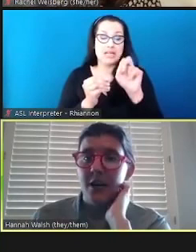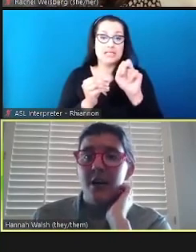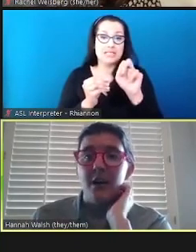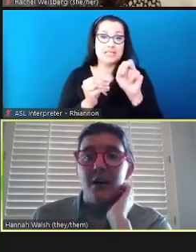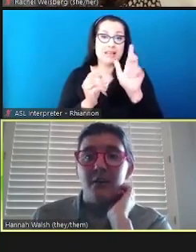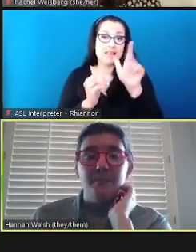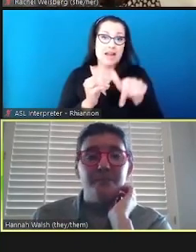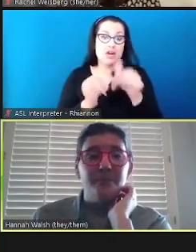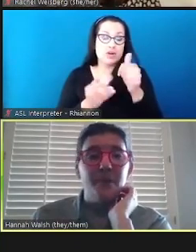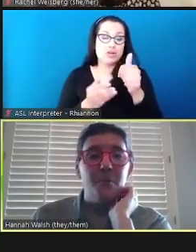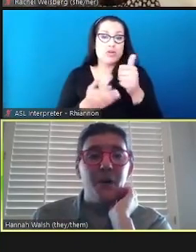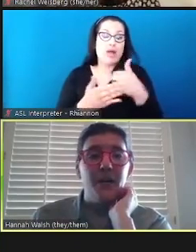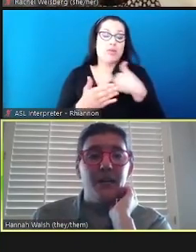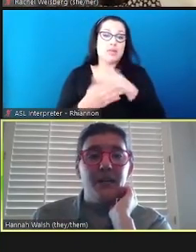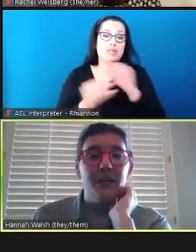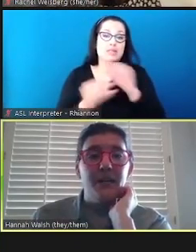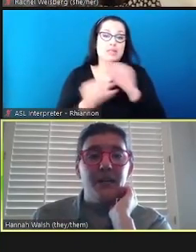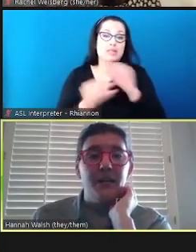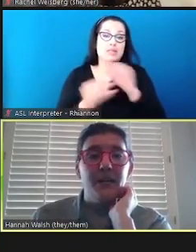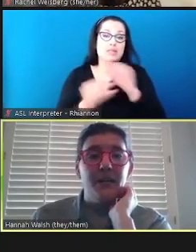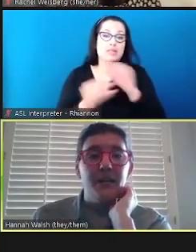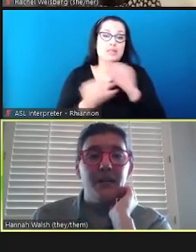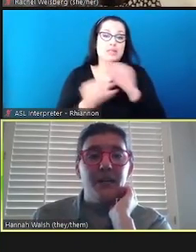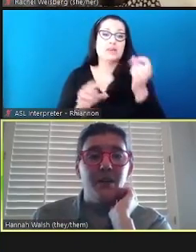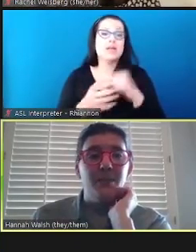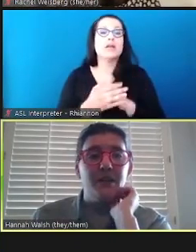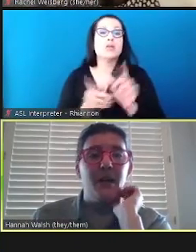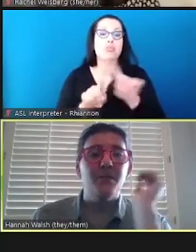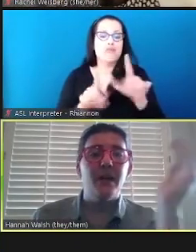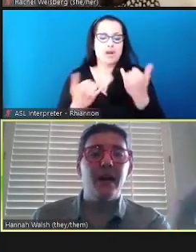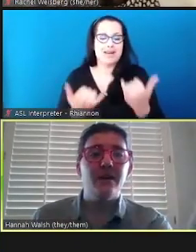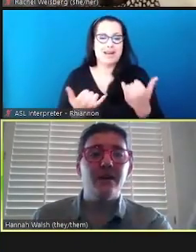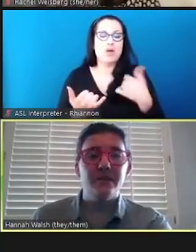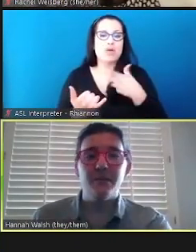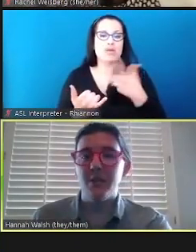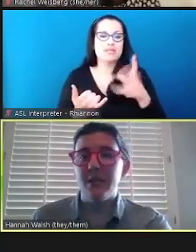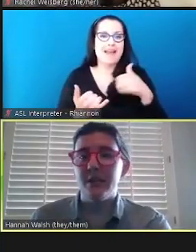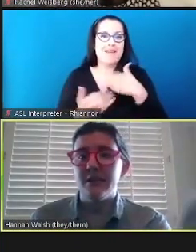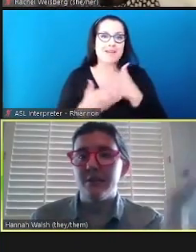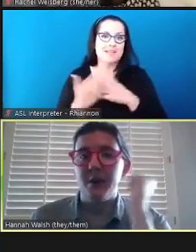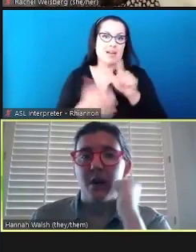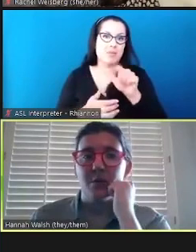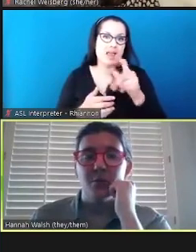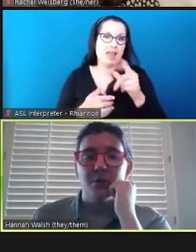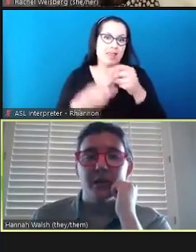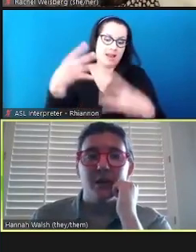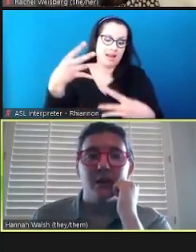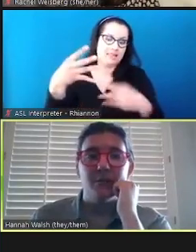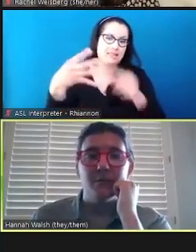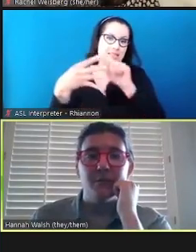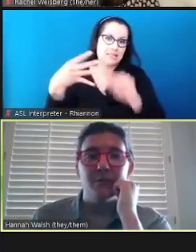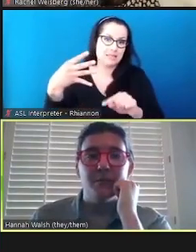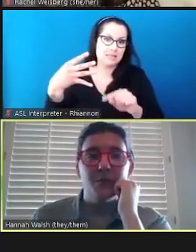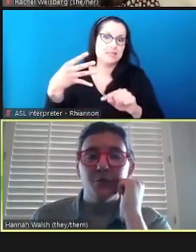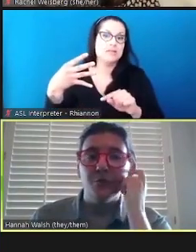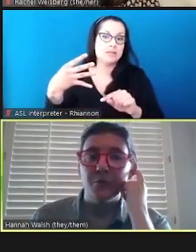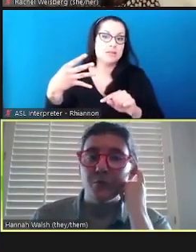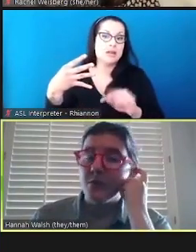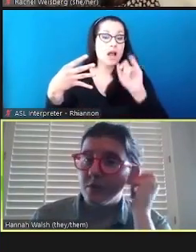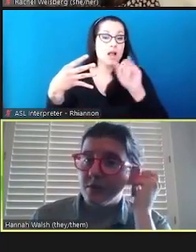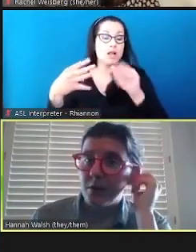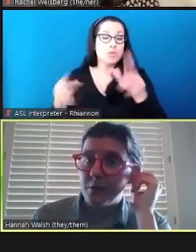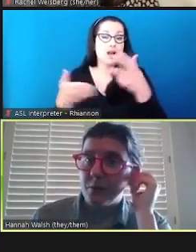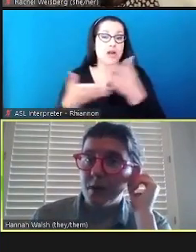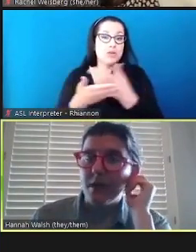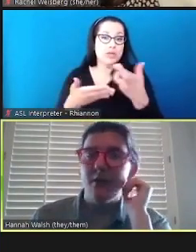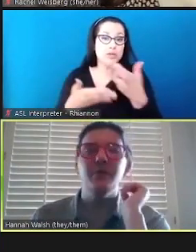later. But in the meantime, we have some links in this PowerPoint to some resources